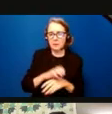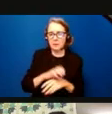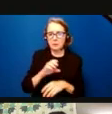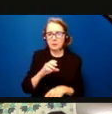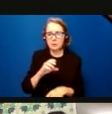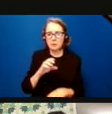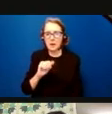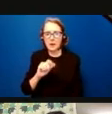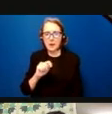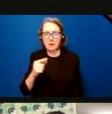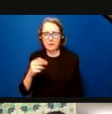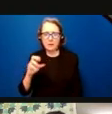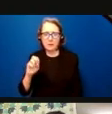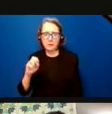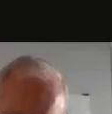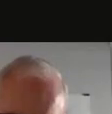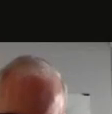DJ.